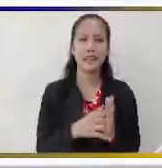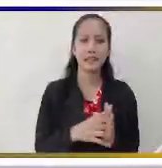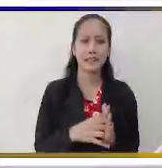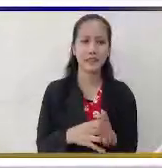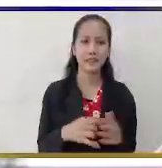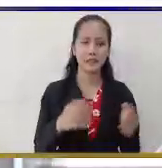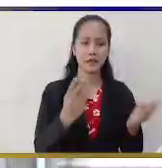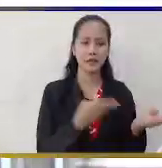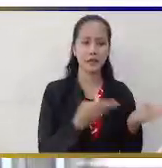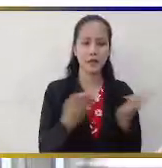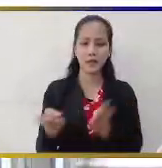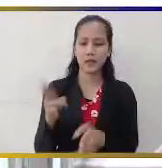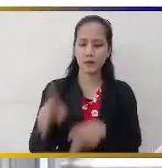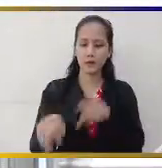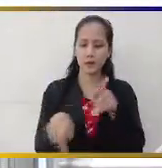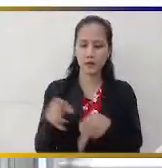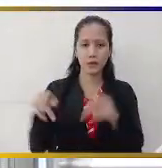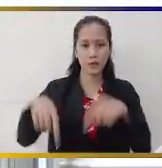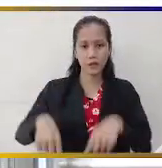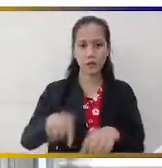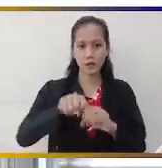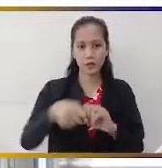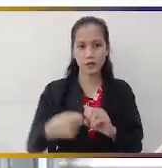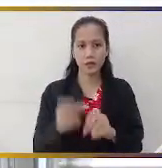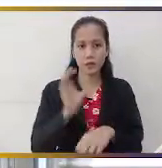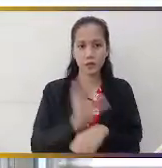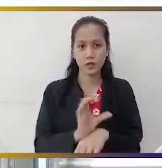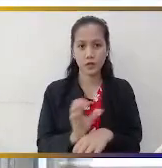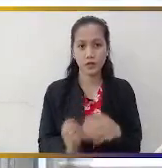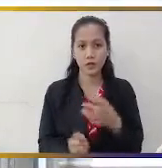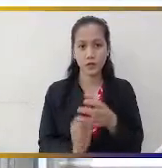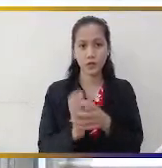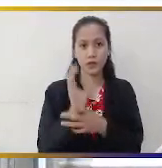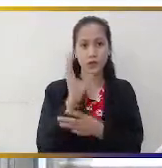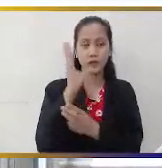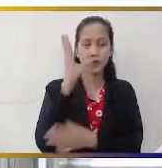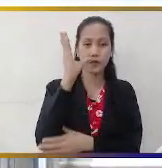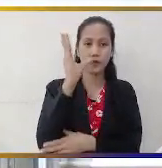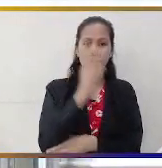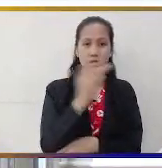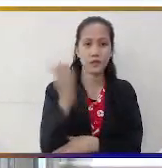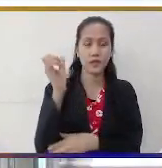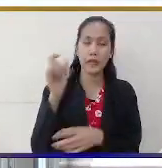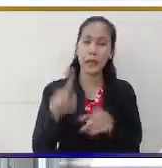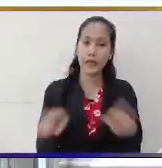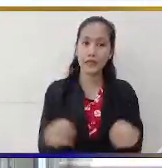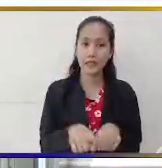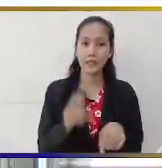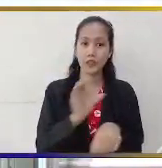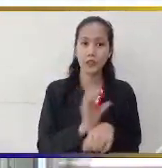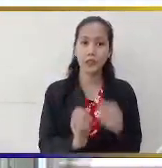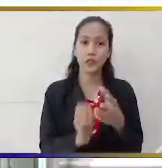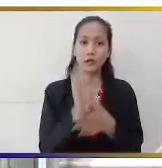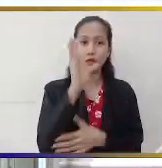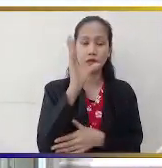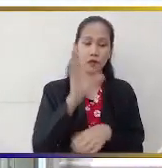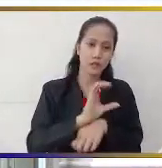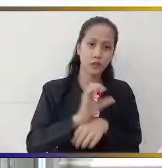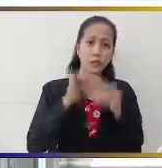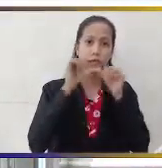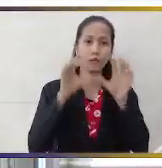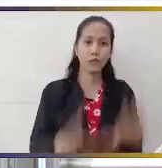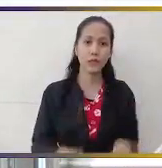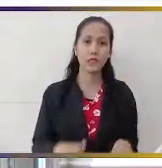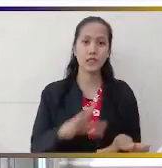souls, the church grows. As the church grows, the church is blessed. As the church is blessed, more blessings